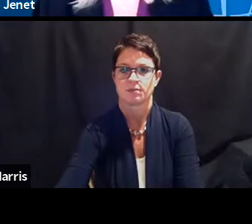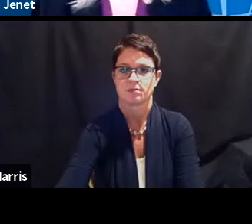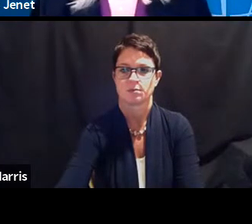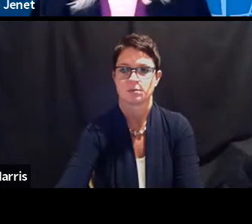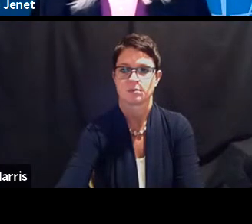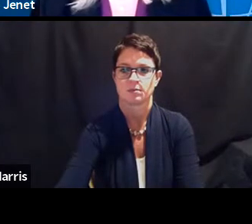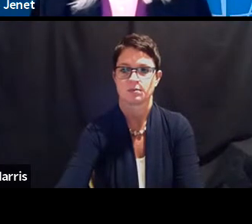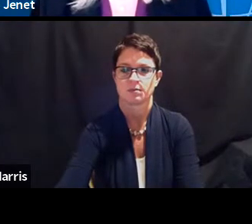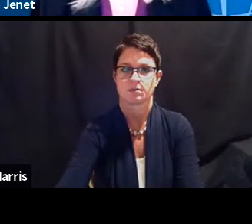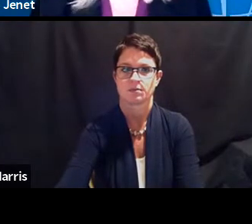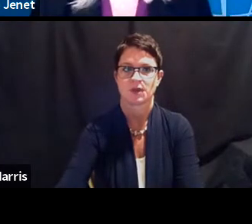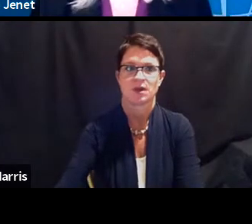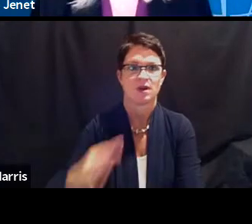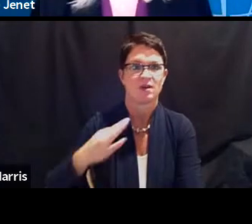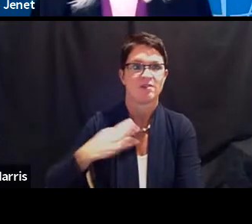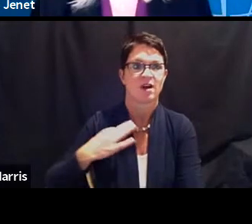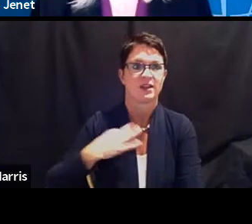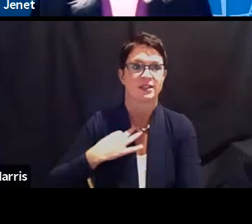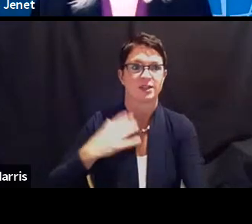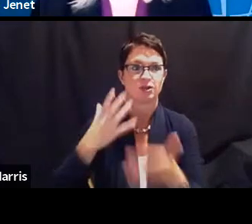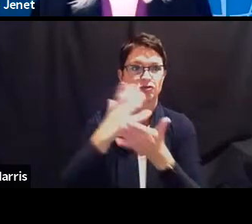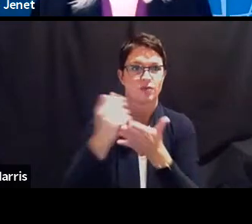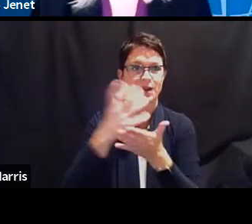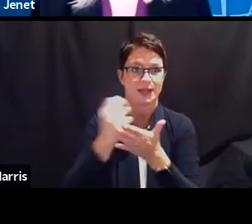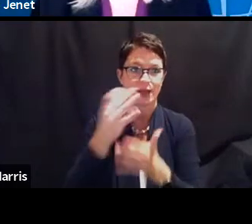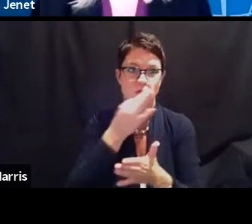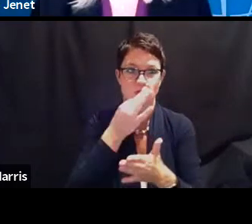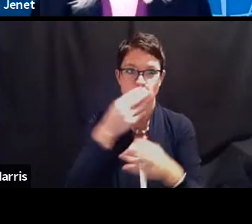We're running out of volunteers, folks.